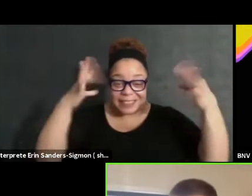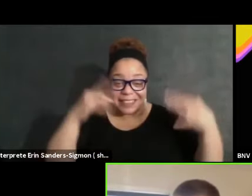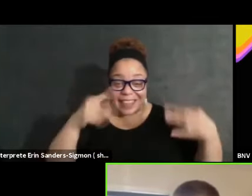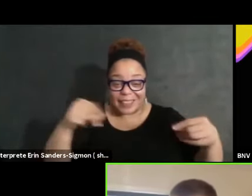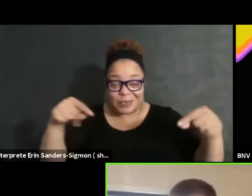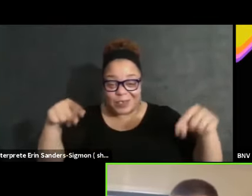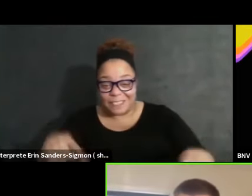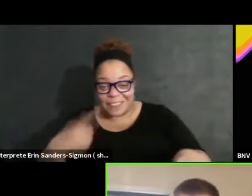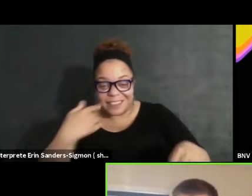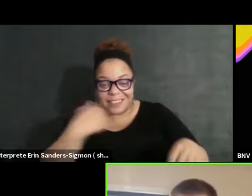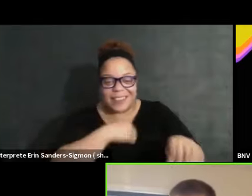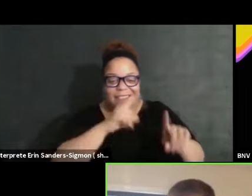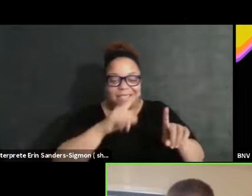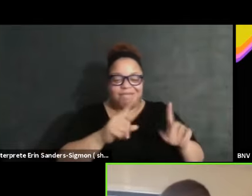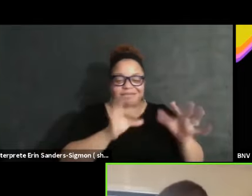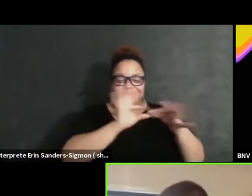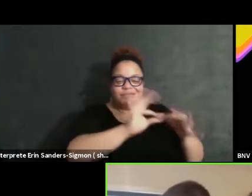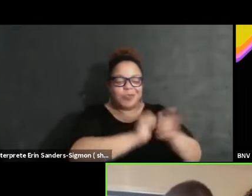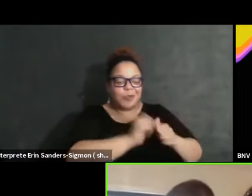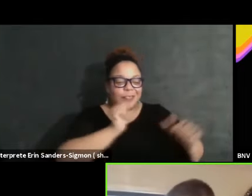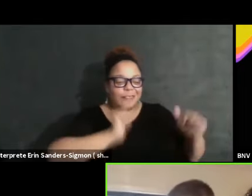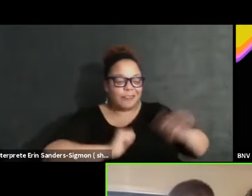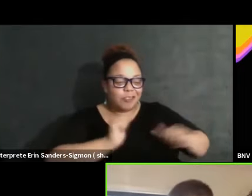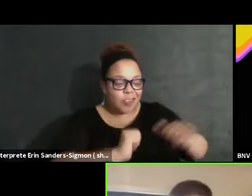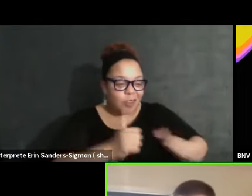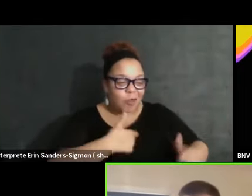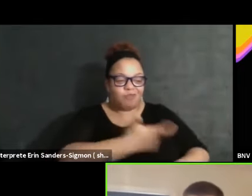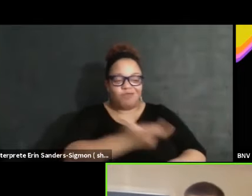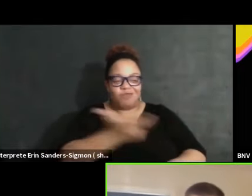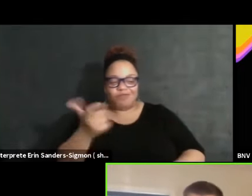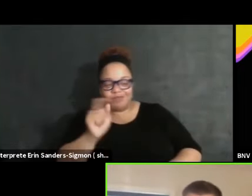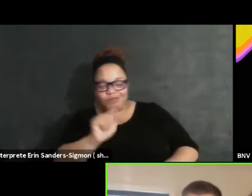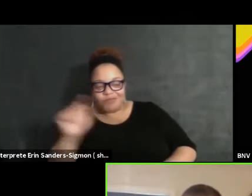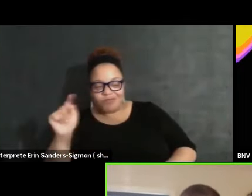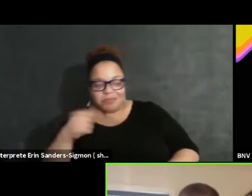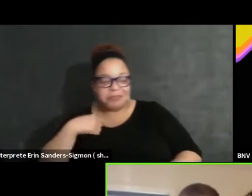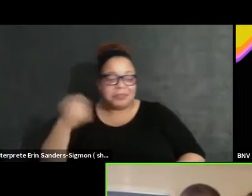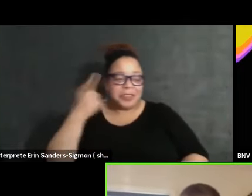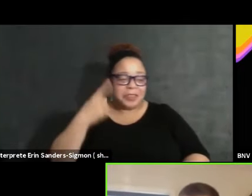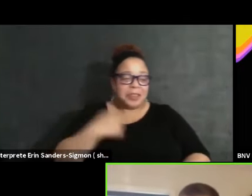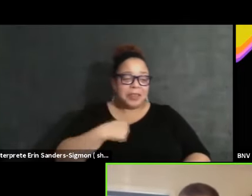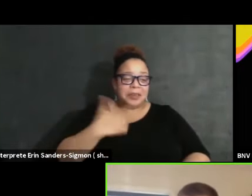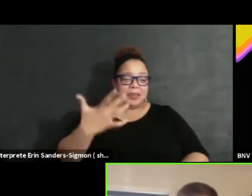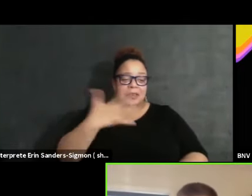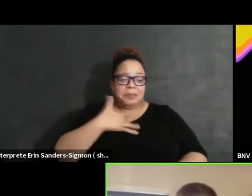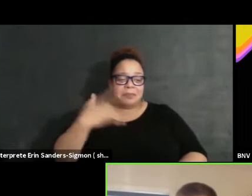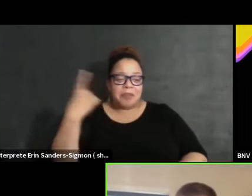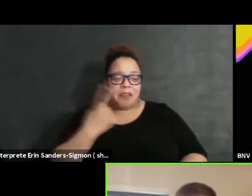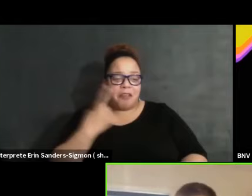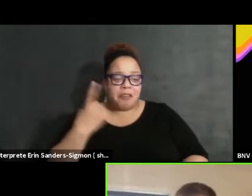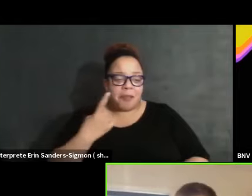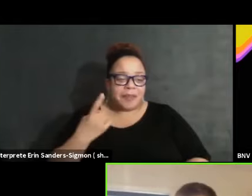we were watching everybody, and I'm as usual blown away and thankful and